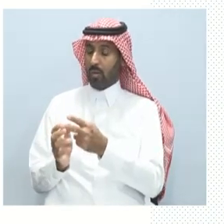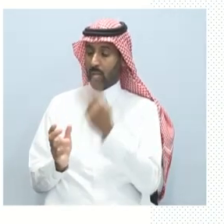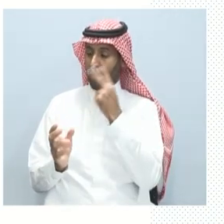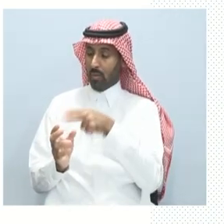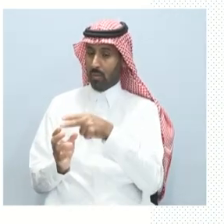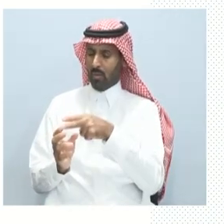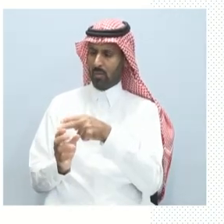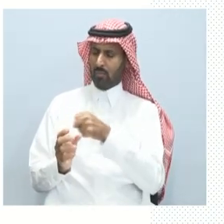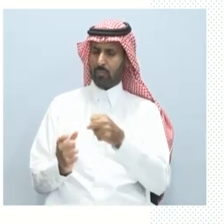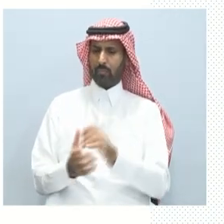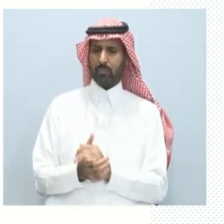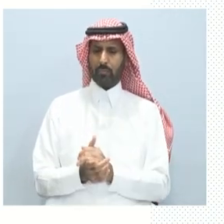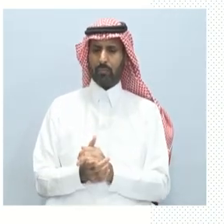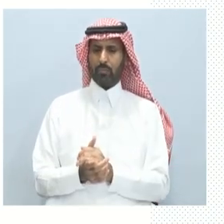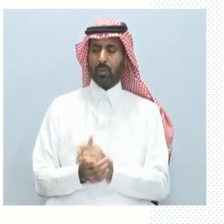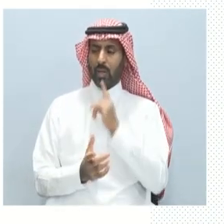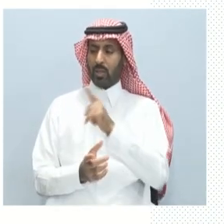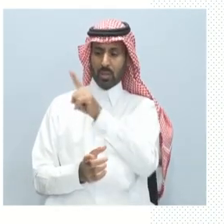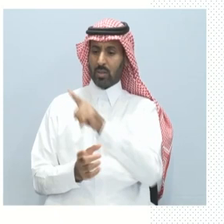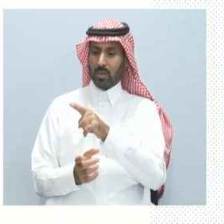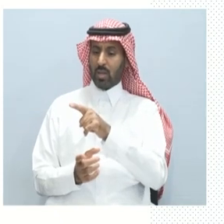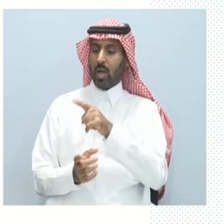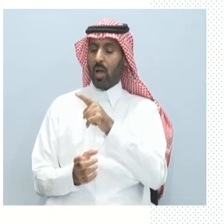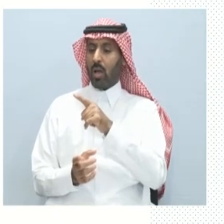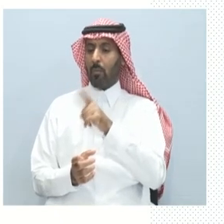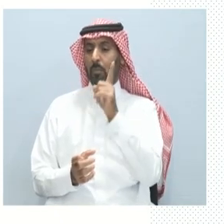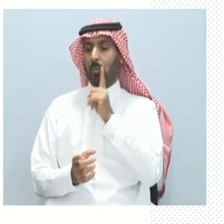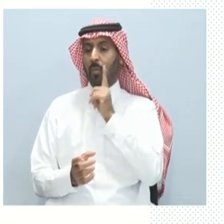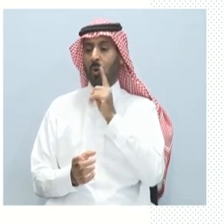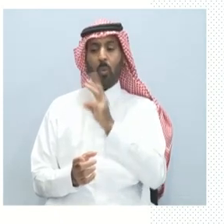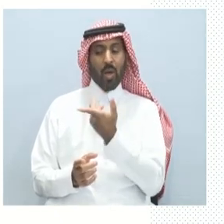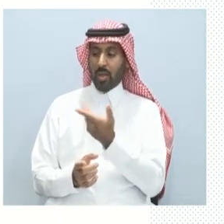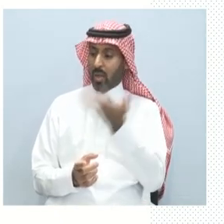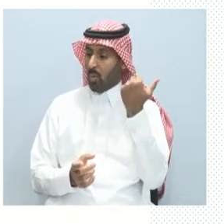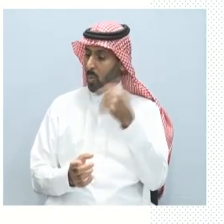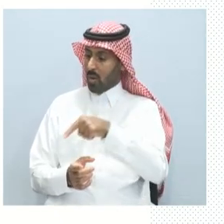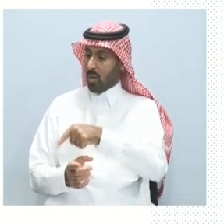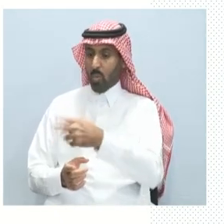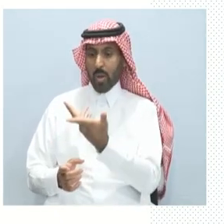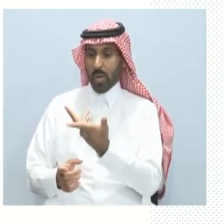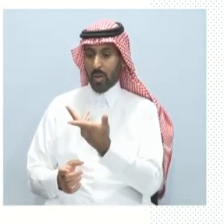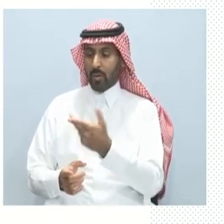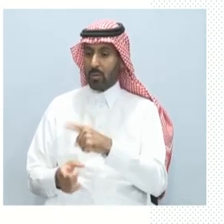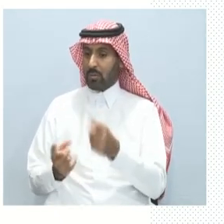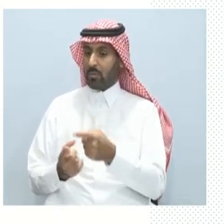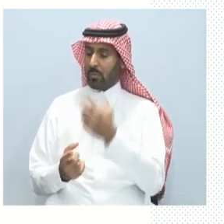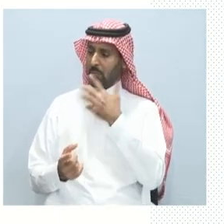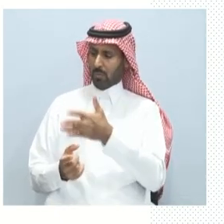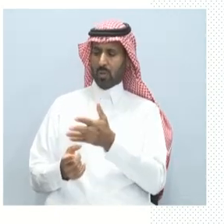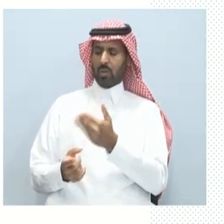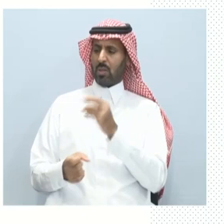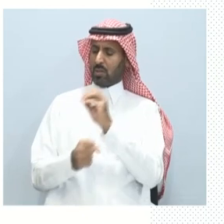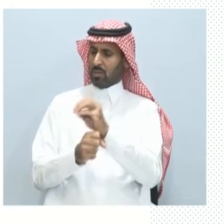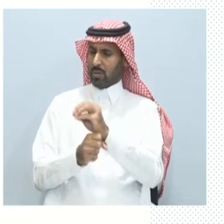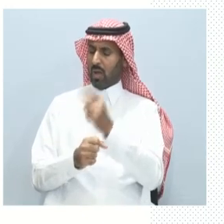an empty shell. He asked grandmother where everything was, and she very naturally informed him that